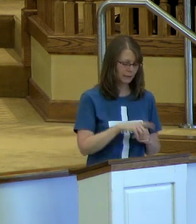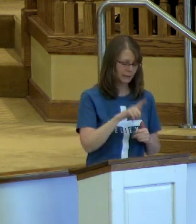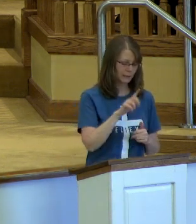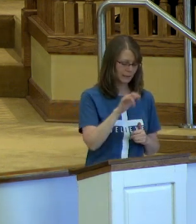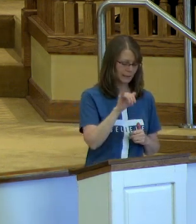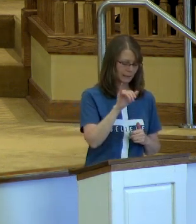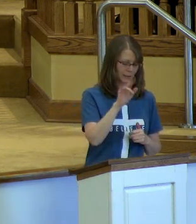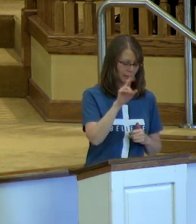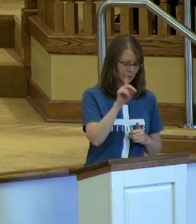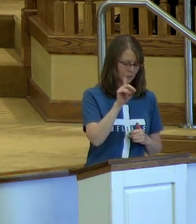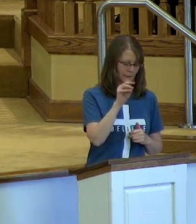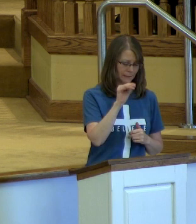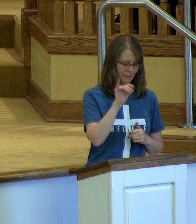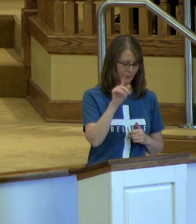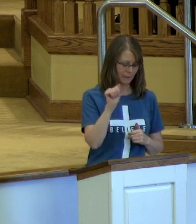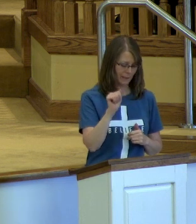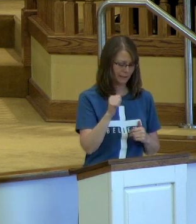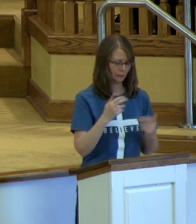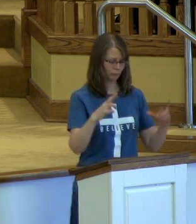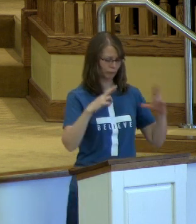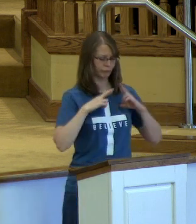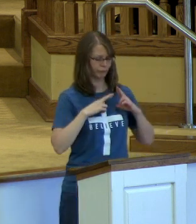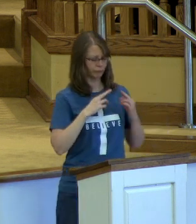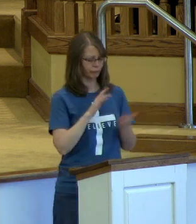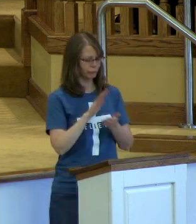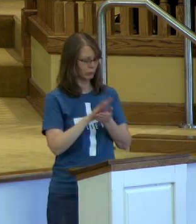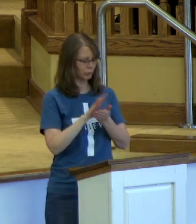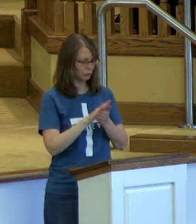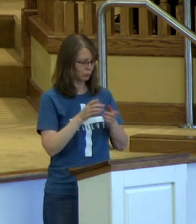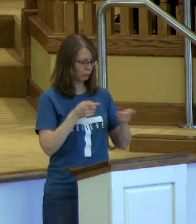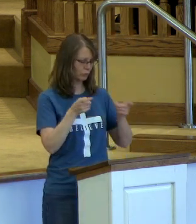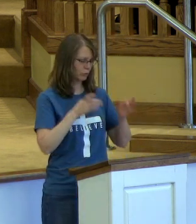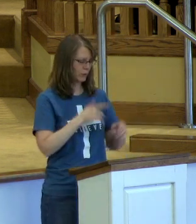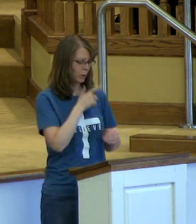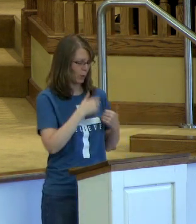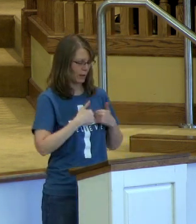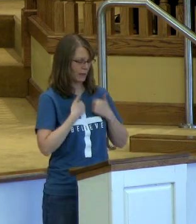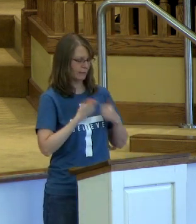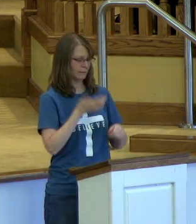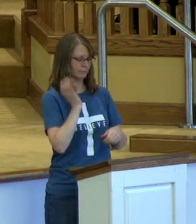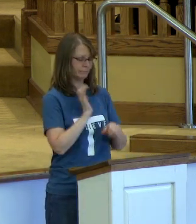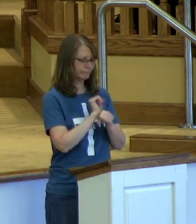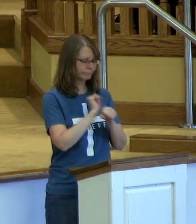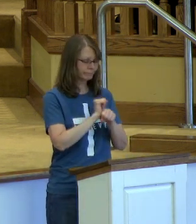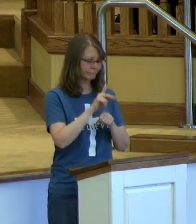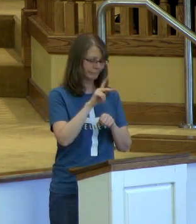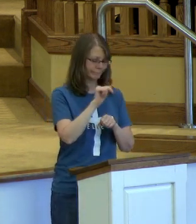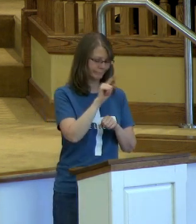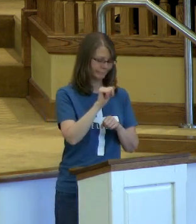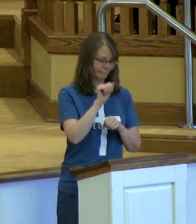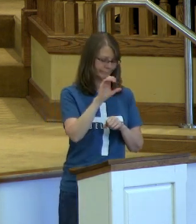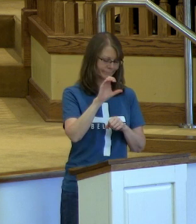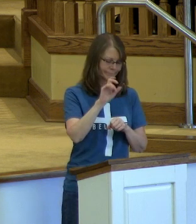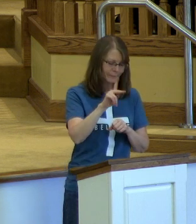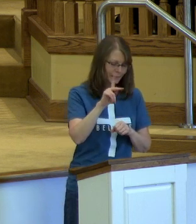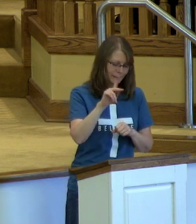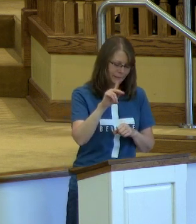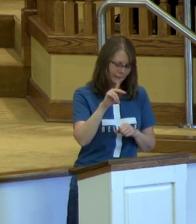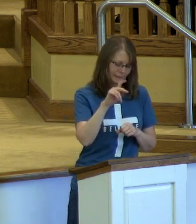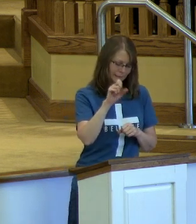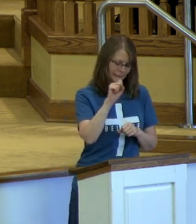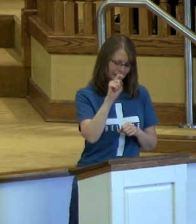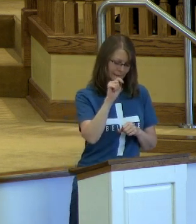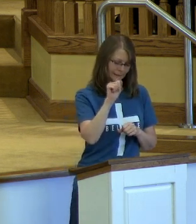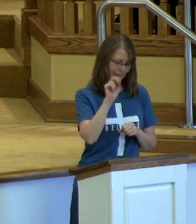Lyudmila is a retired school director who lived and worked in Kazakhstan. We met at the gym and talked for some time. She shared that her son had a drug addiction